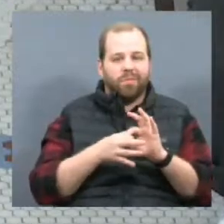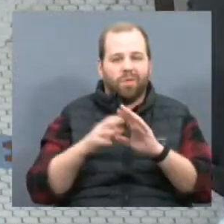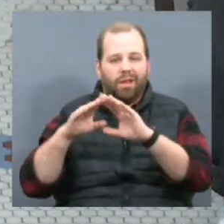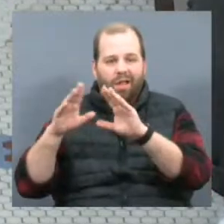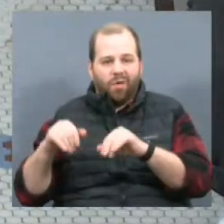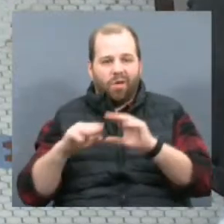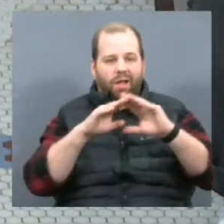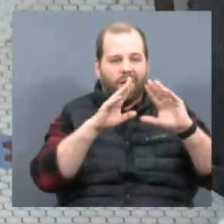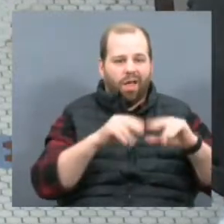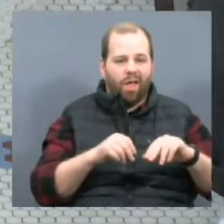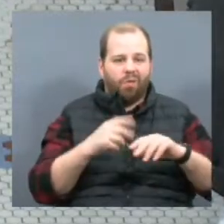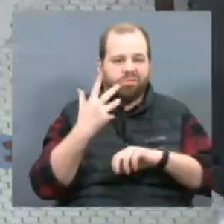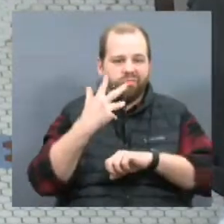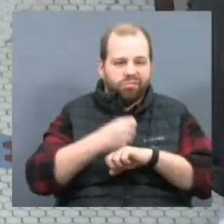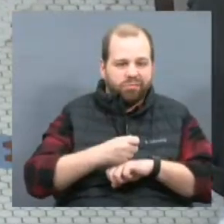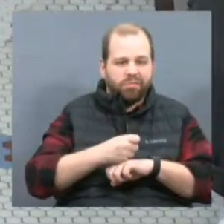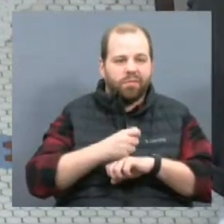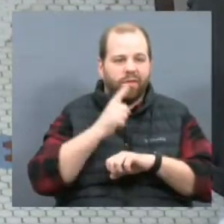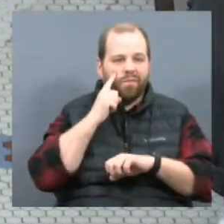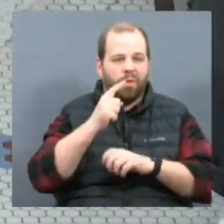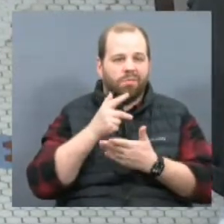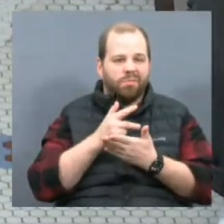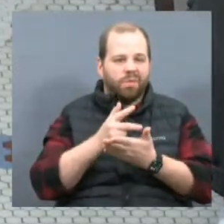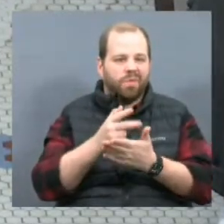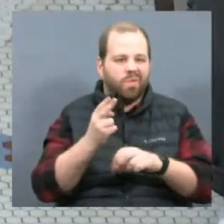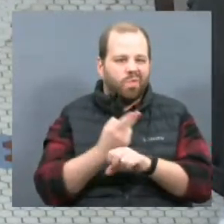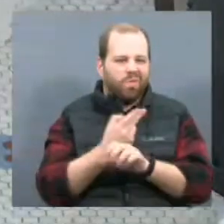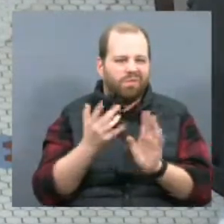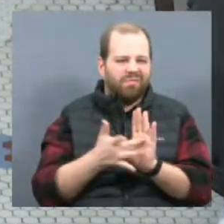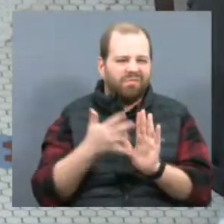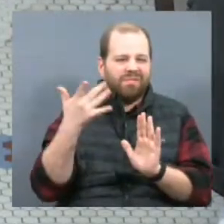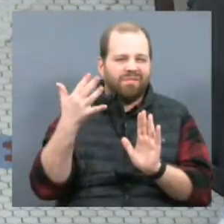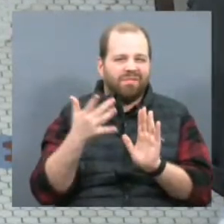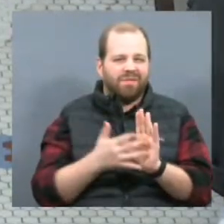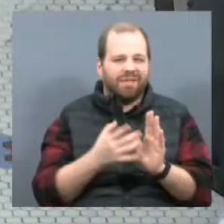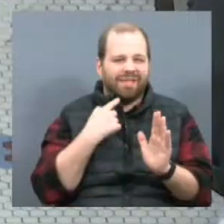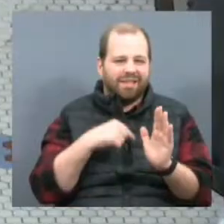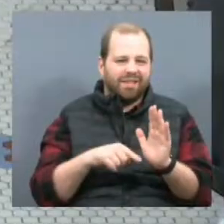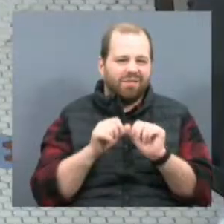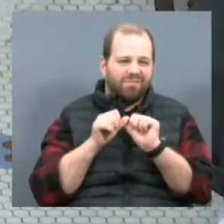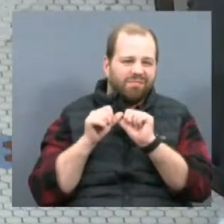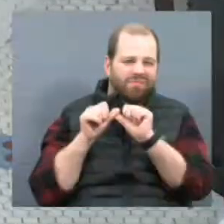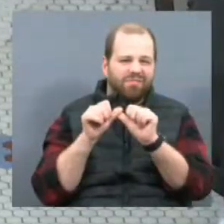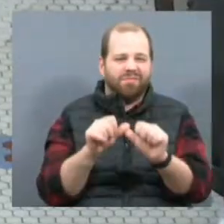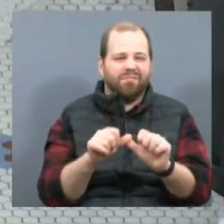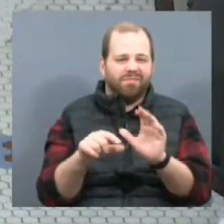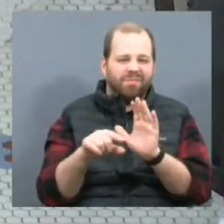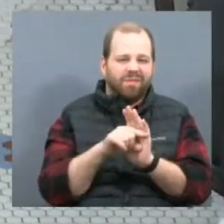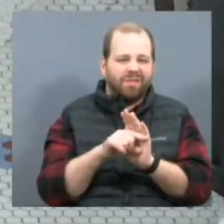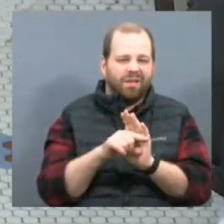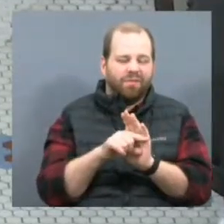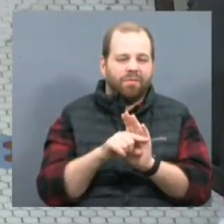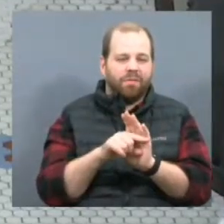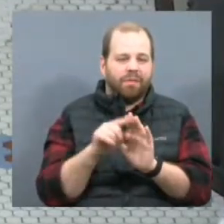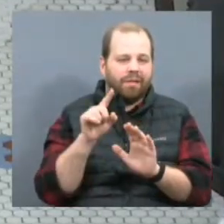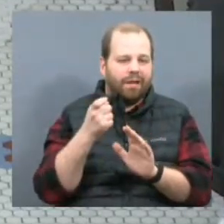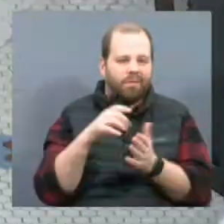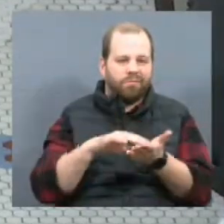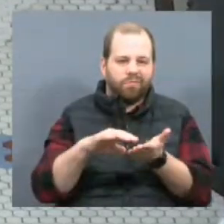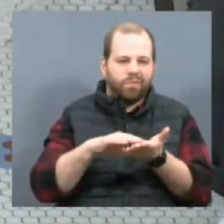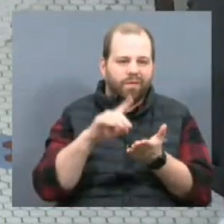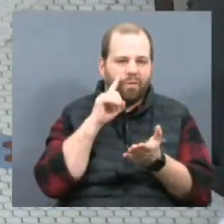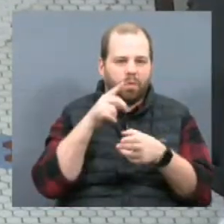two significant structures for an underutilized parking lot is a permanent loss that cannot be justified by